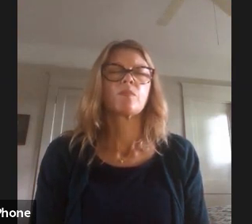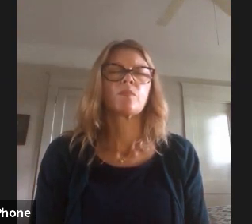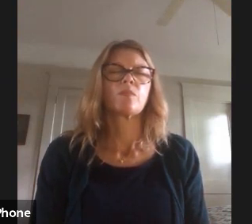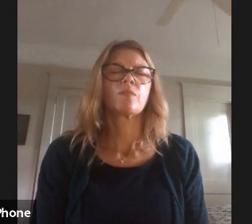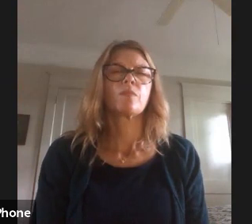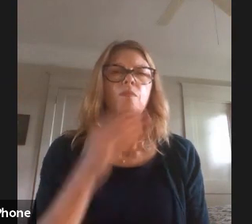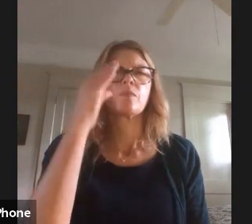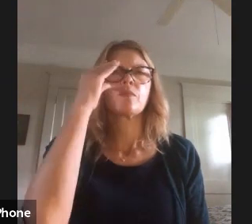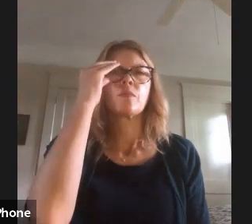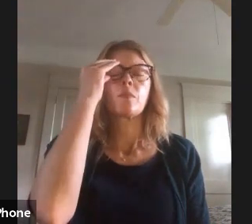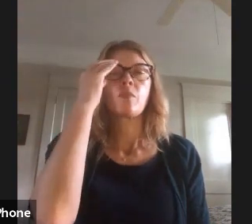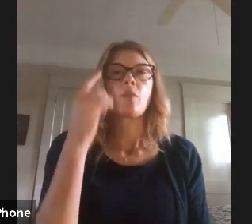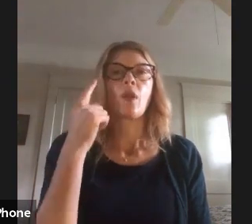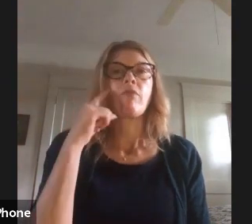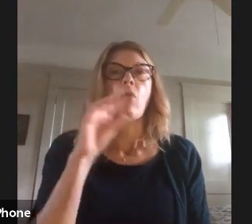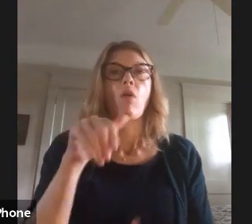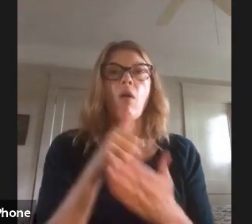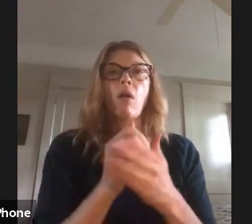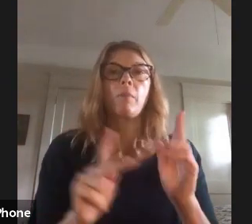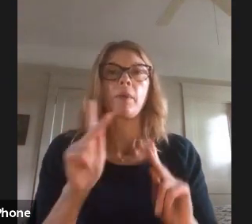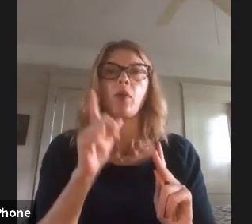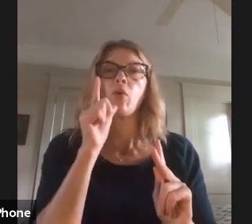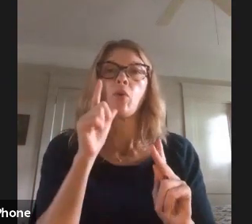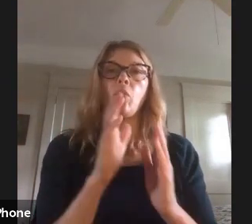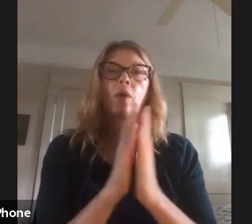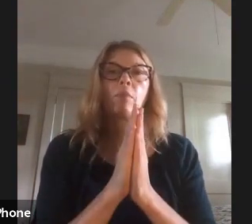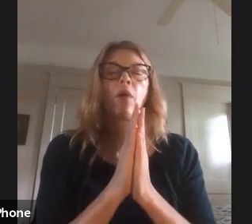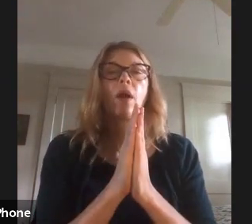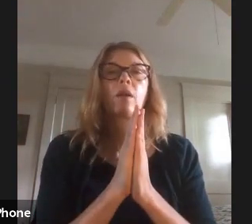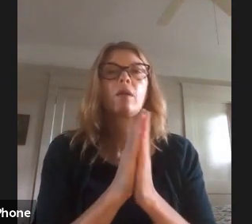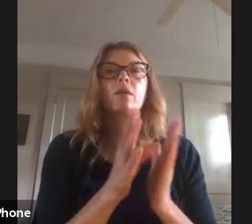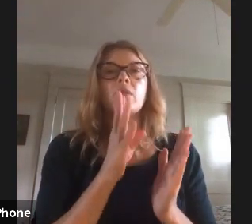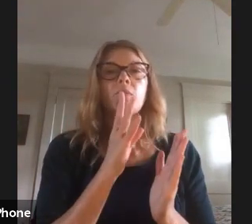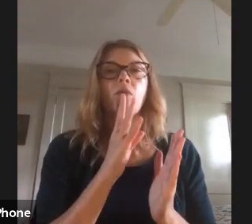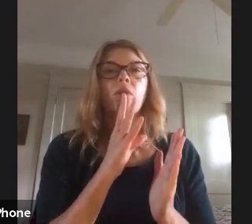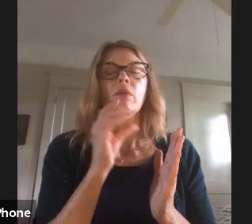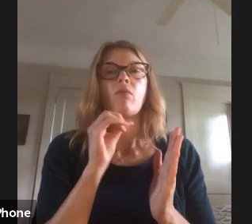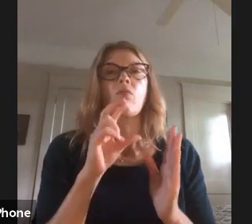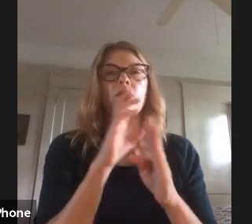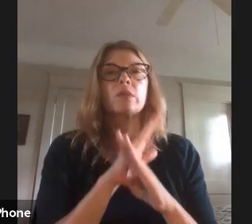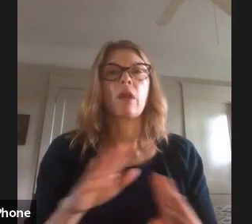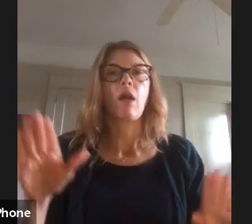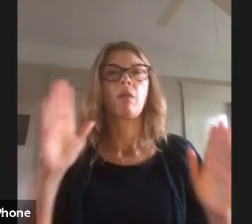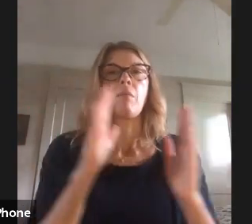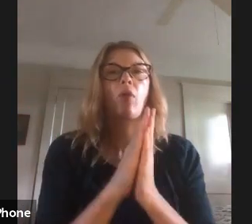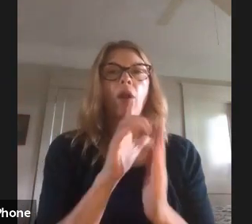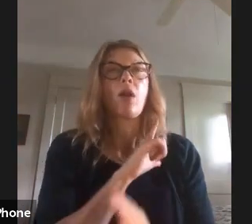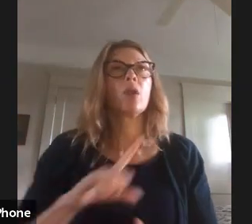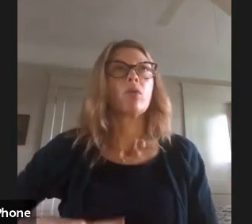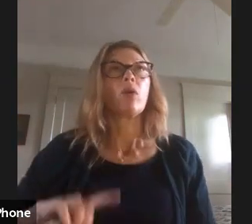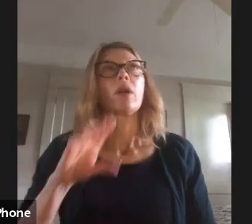For all those for whom we pray, all of our prayers, either spoken or silent, Lord, in your